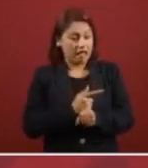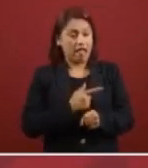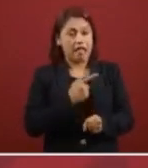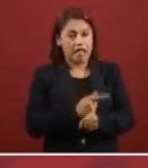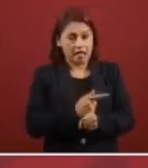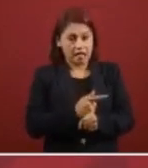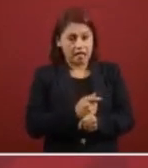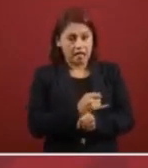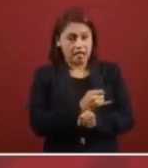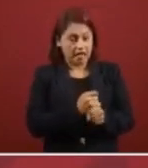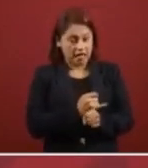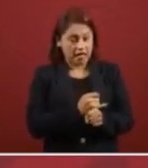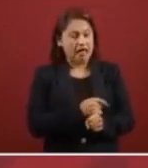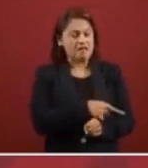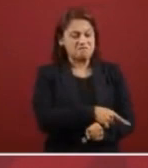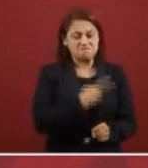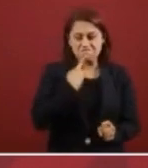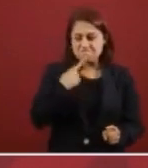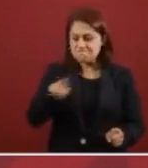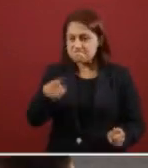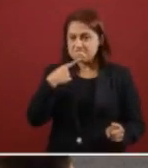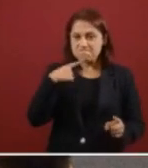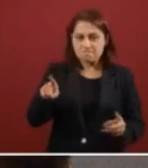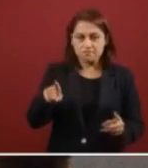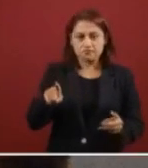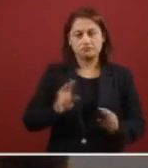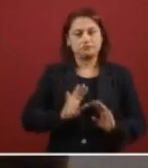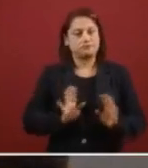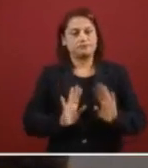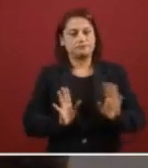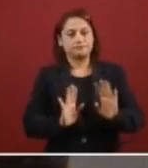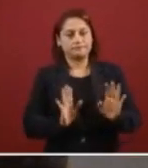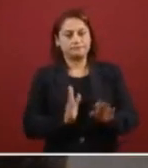promote or these